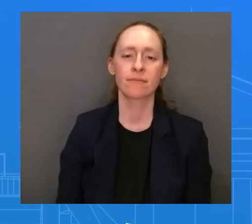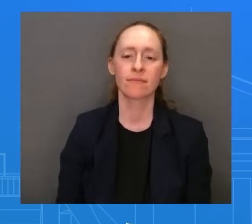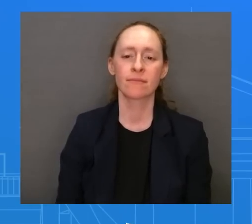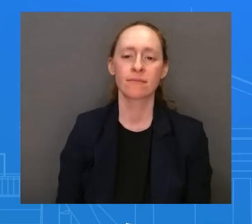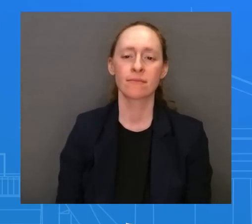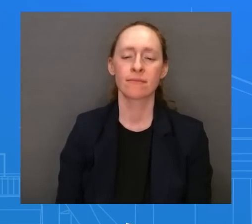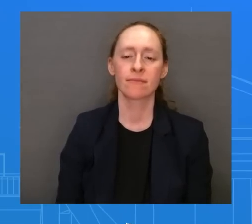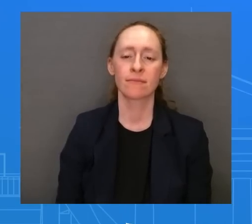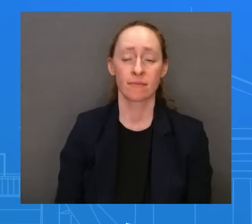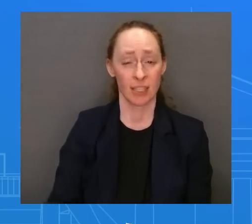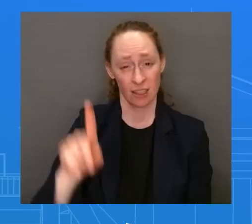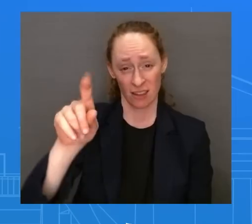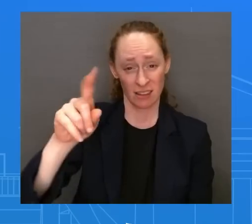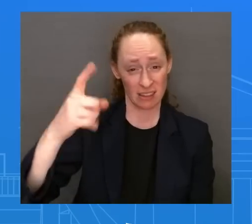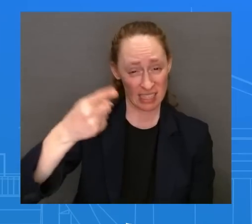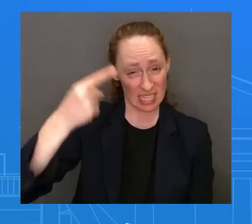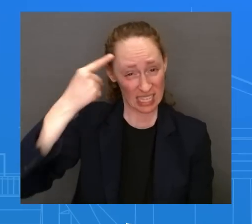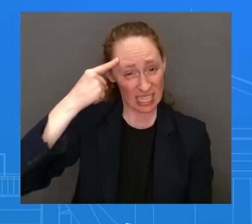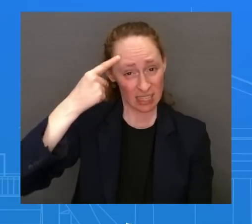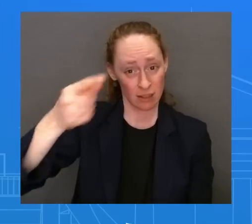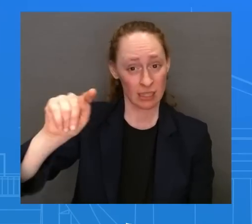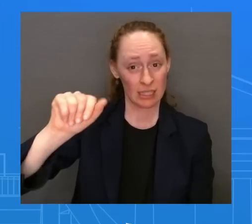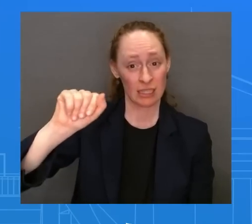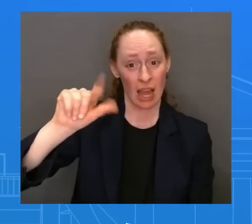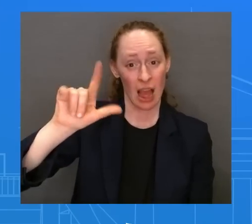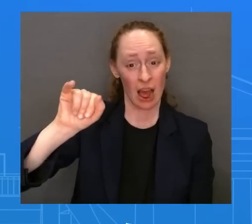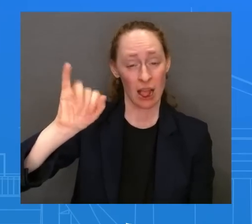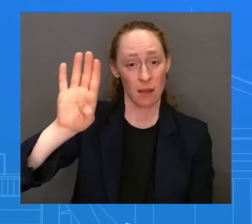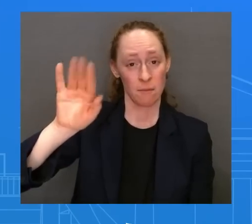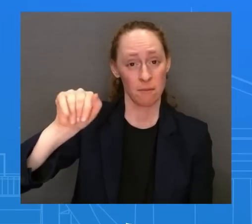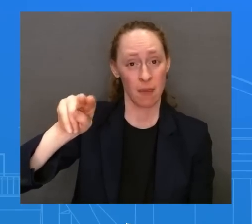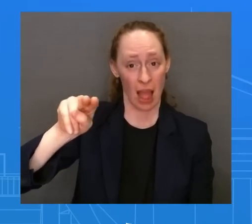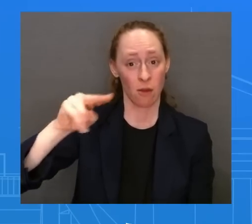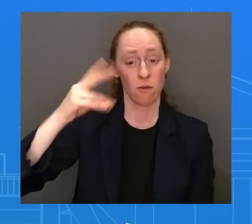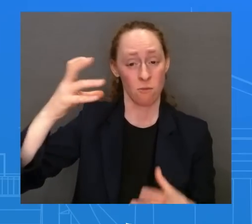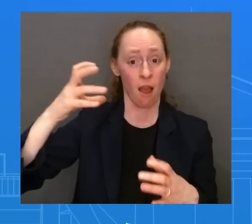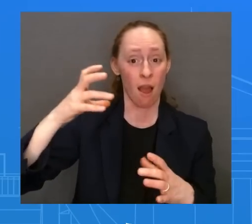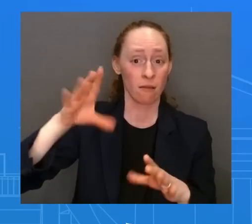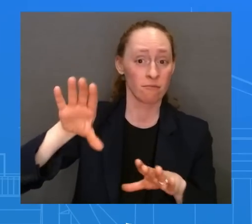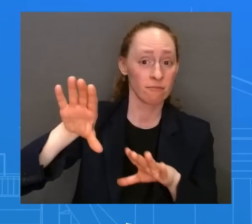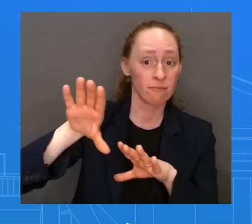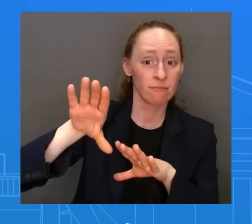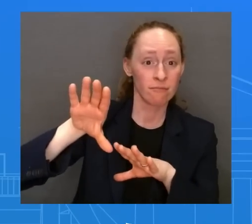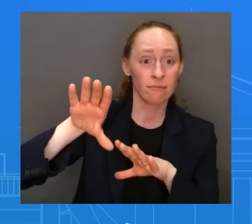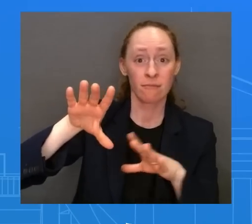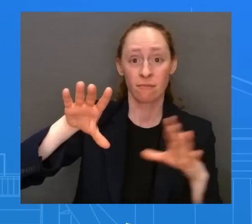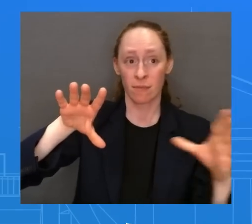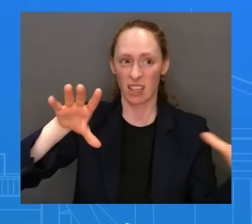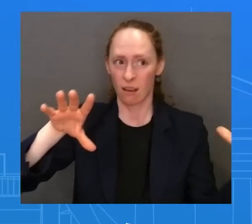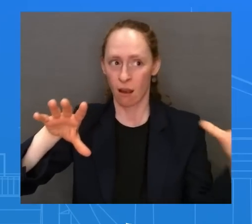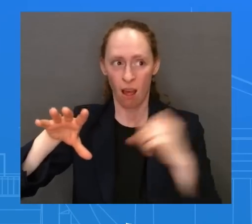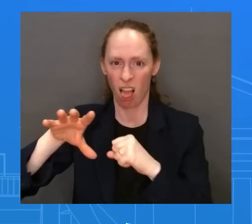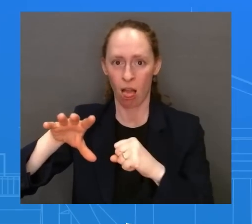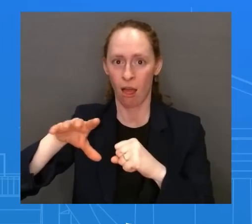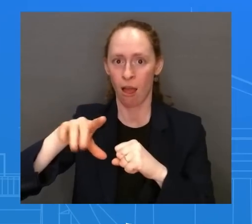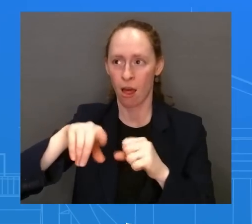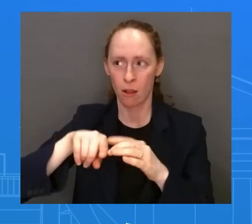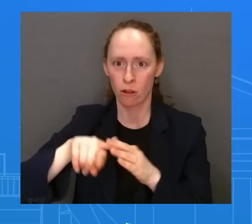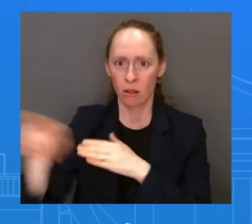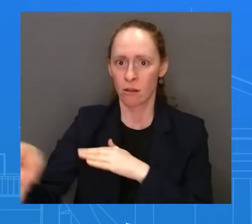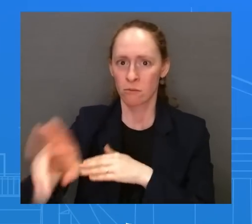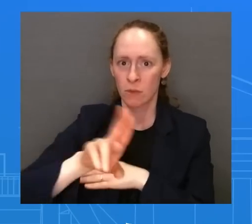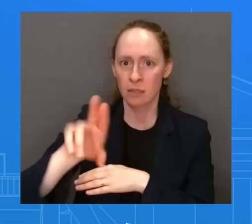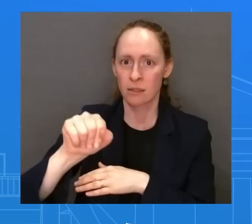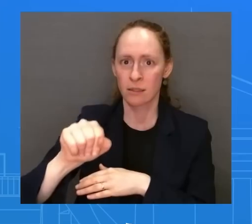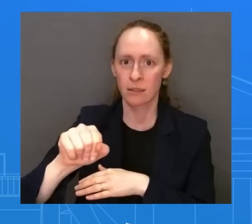do you believe that this is a tactic that will work under what circumstances would the US even consider allowing the Taliban have the Afghanistan see at the